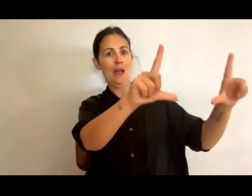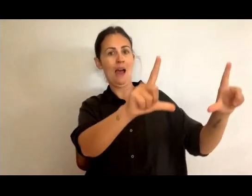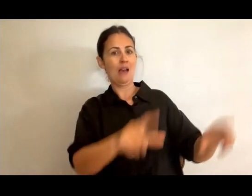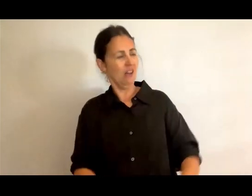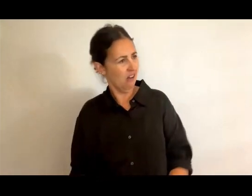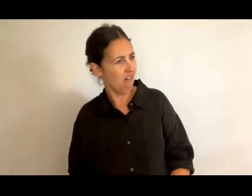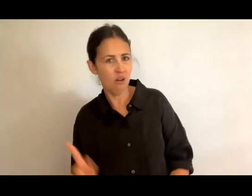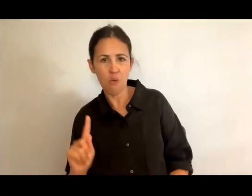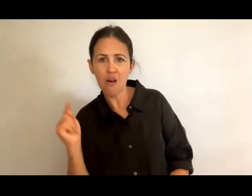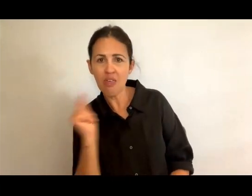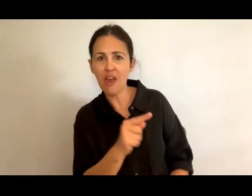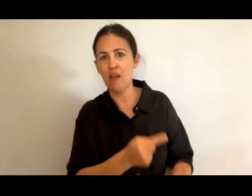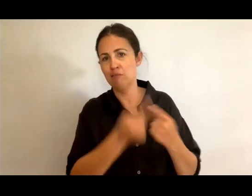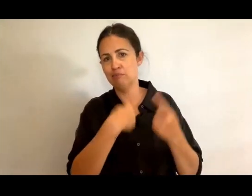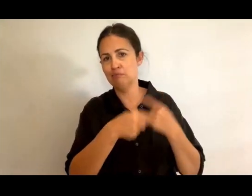reference.